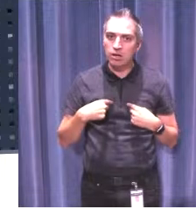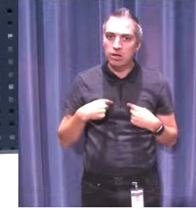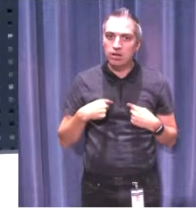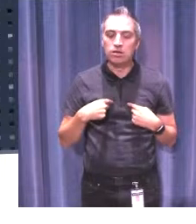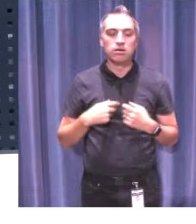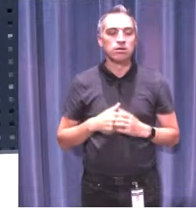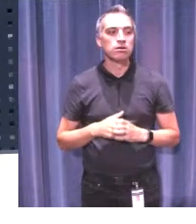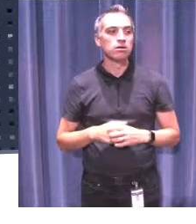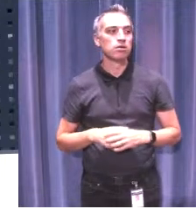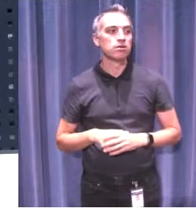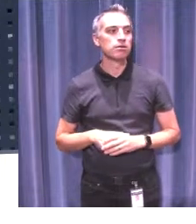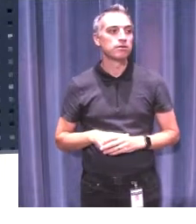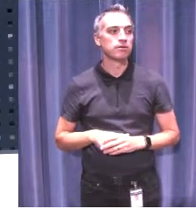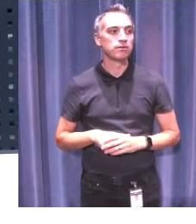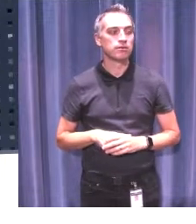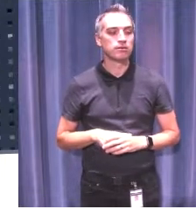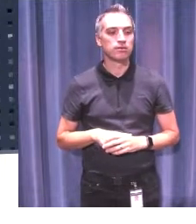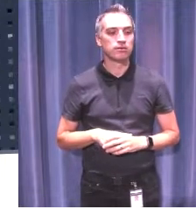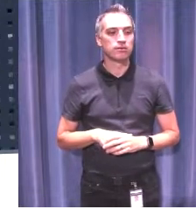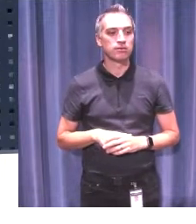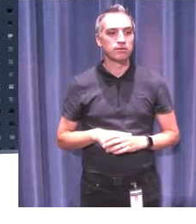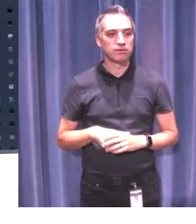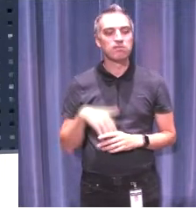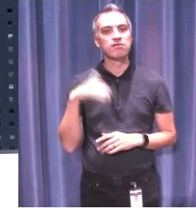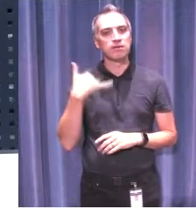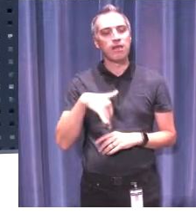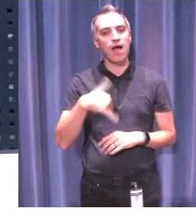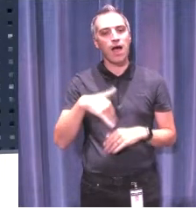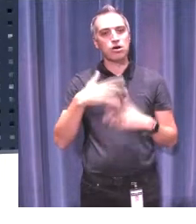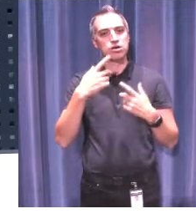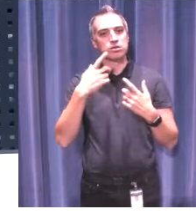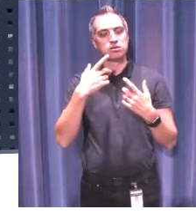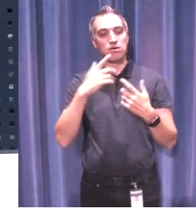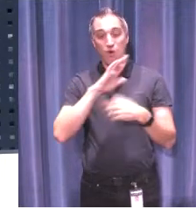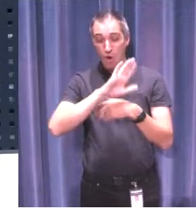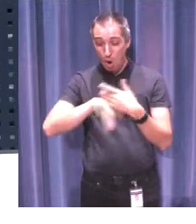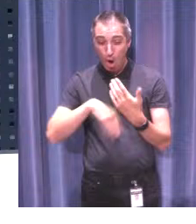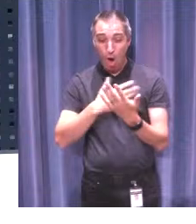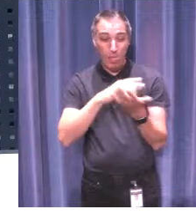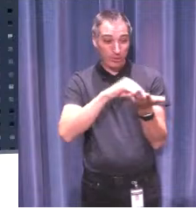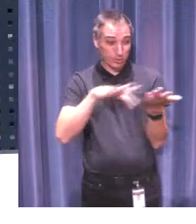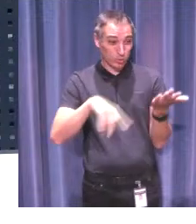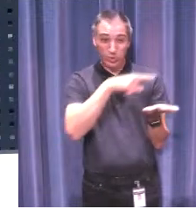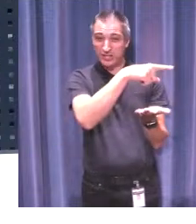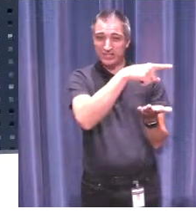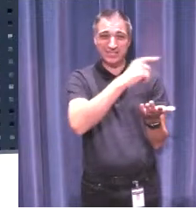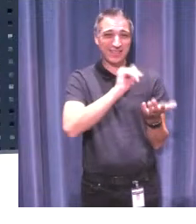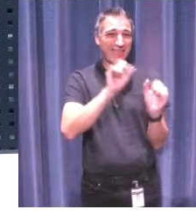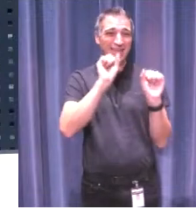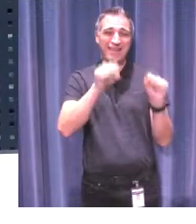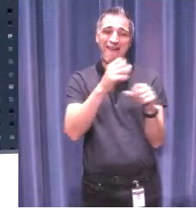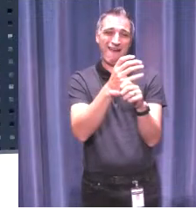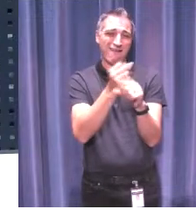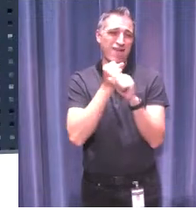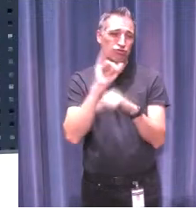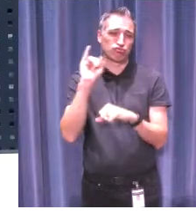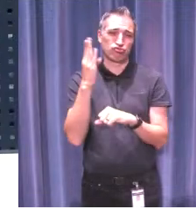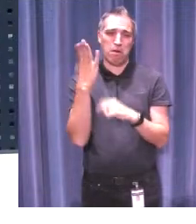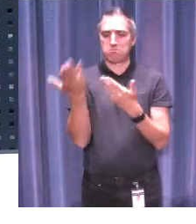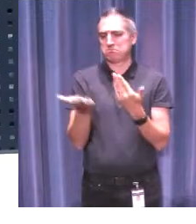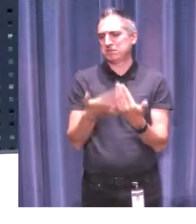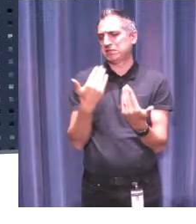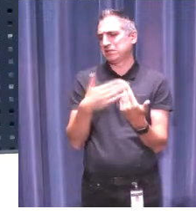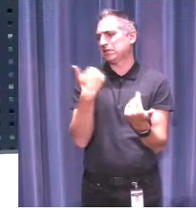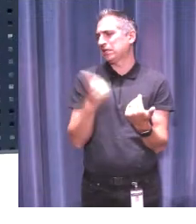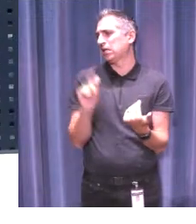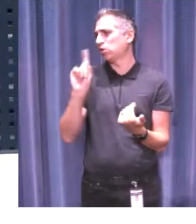So, I mean, that kind of thing really works well. All those students get jobs anywhere they want. I mean, last I knew